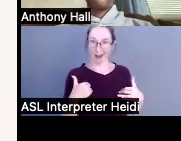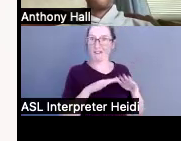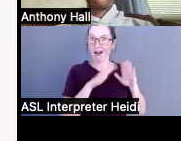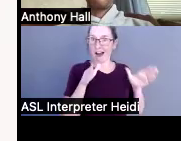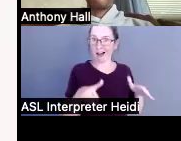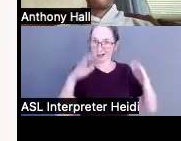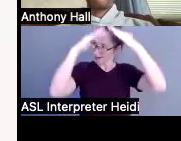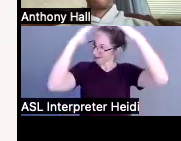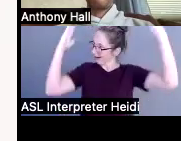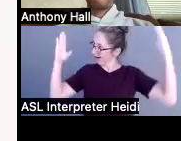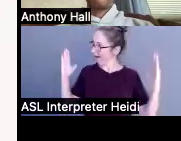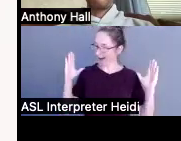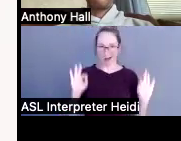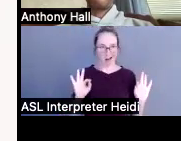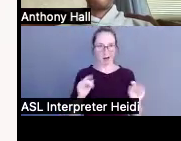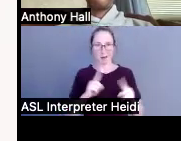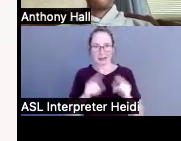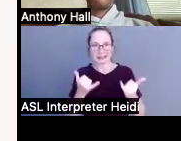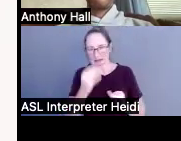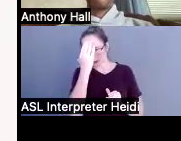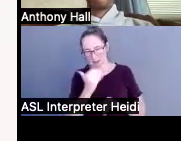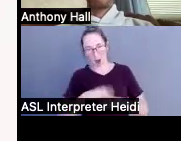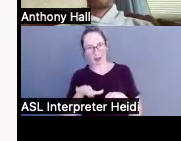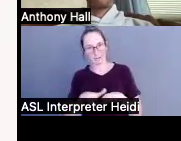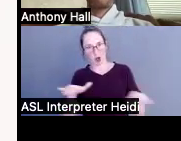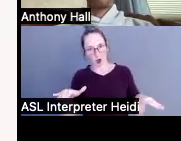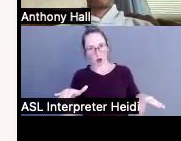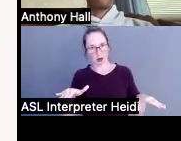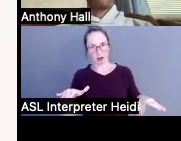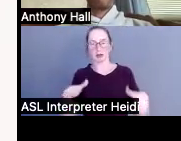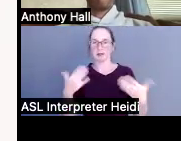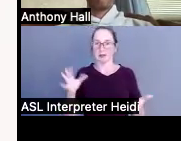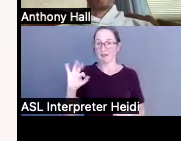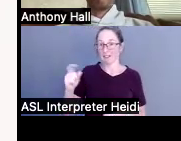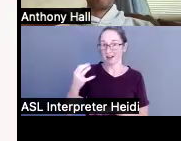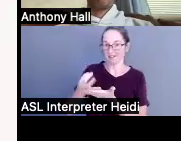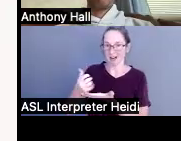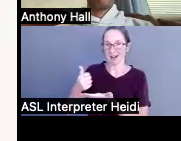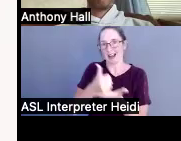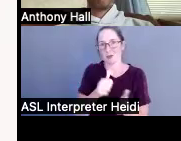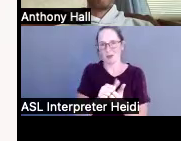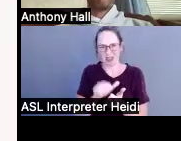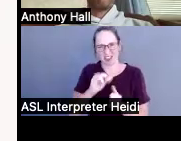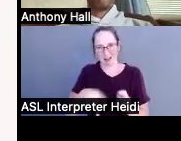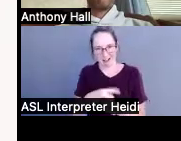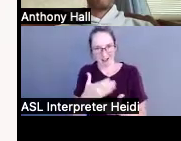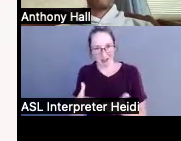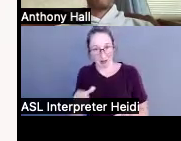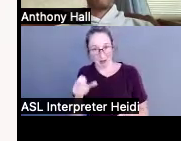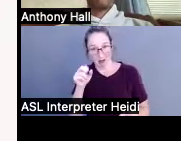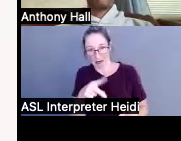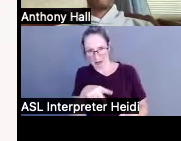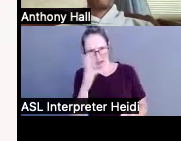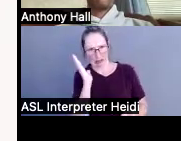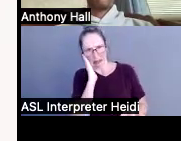their head, but they're still sleeping on the floor. Right. So flex funding helped with some things like that. Okay, so